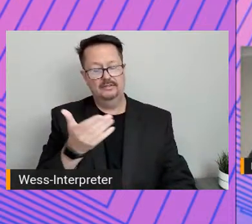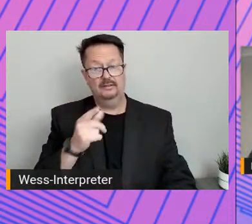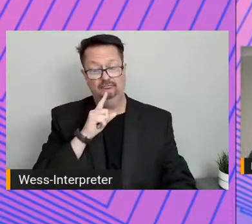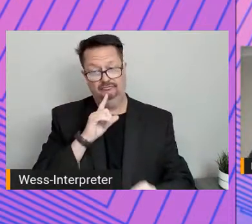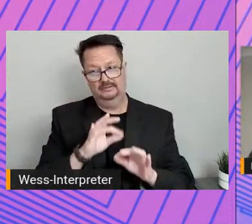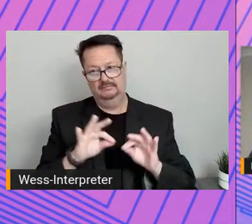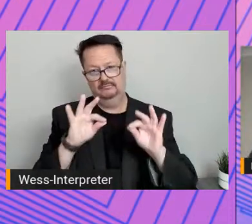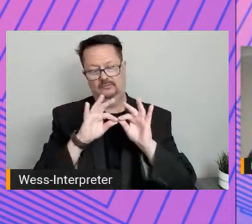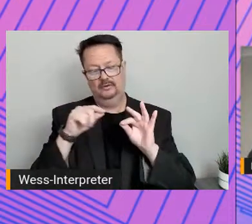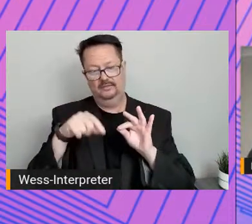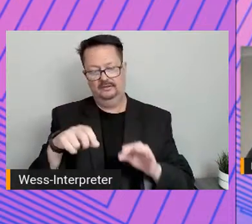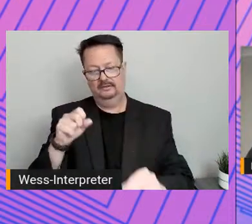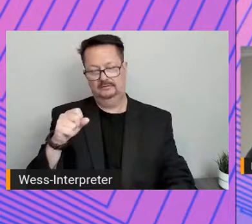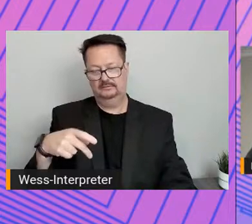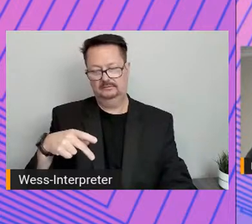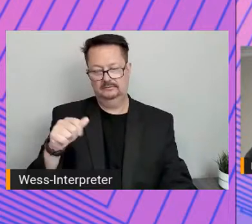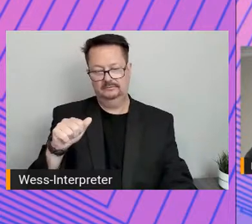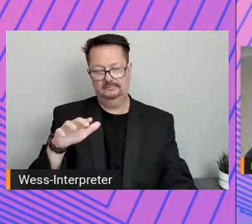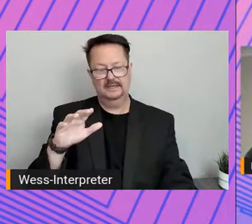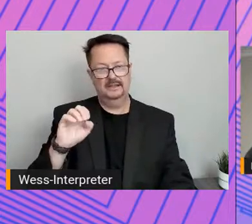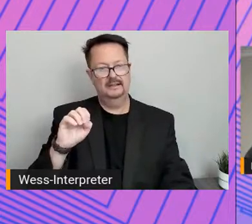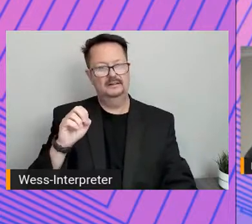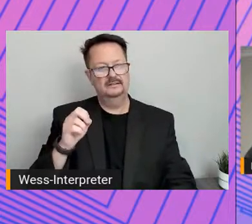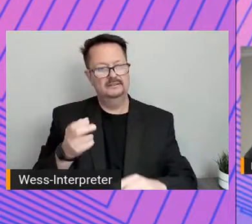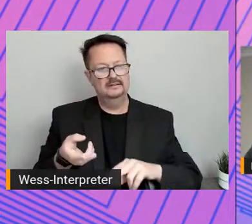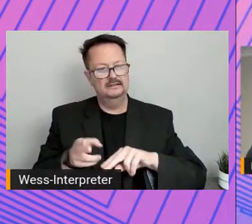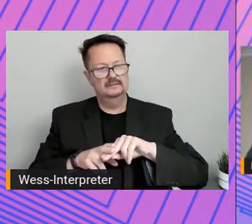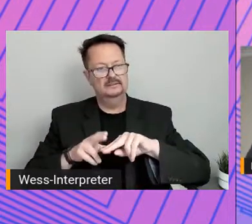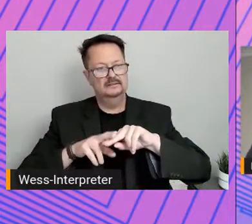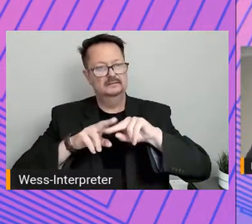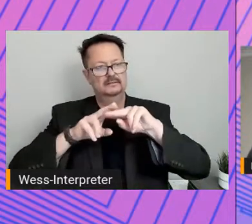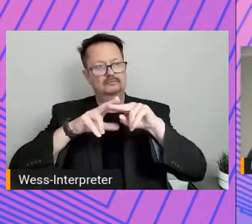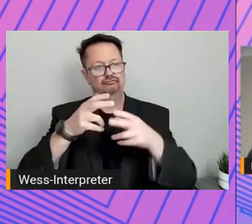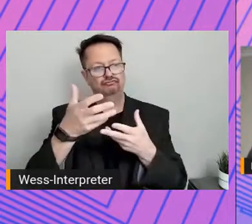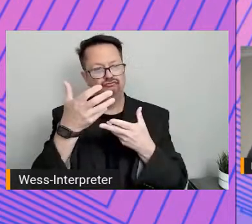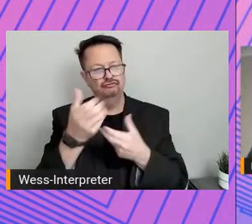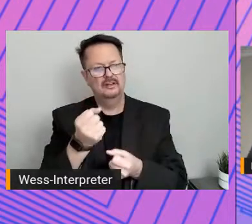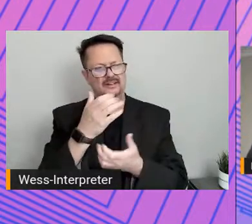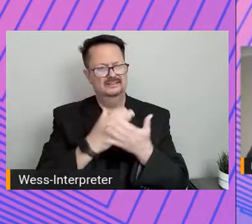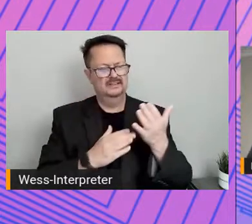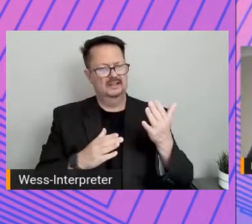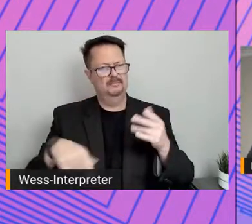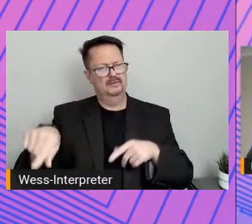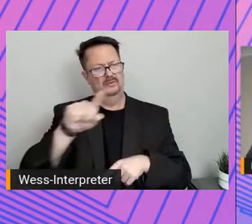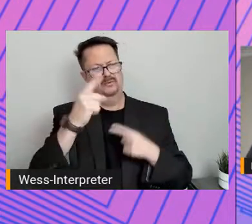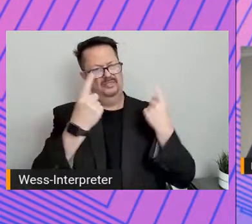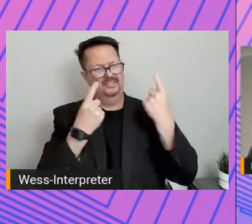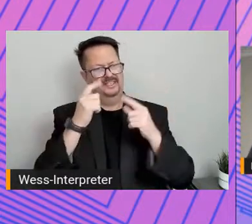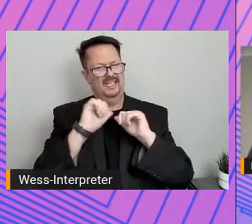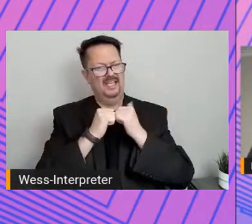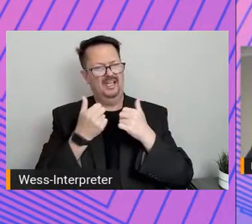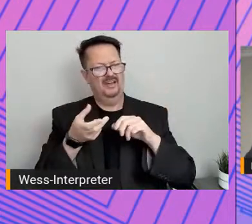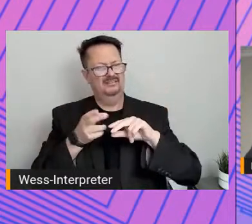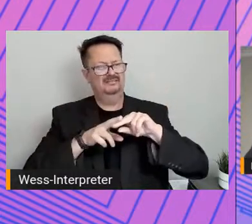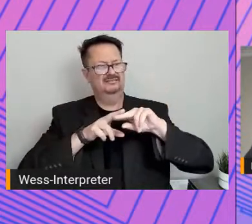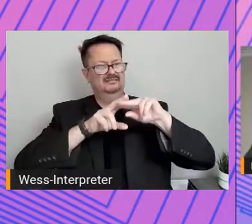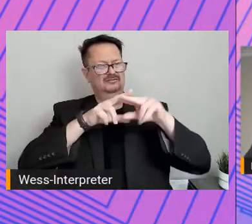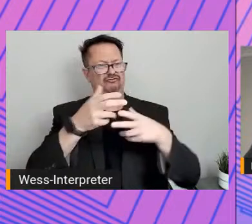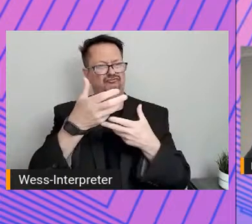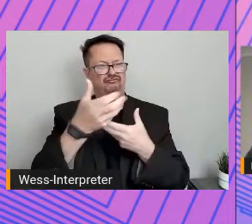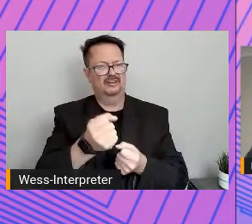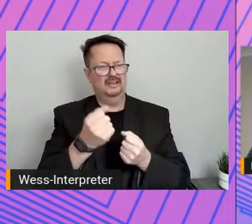in this space is building trust. And some of you might be thinking, well, how do you build trust with people you've never connected